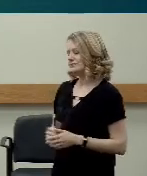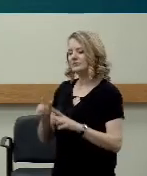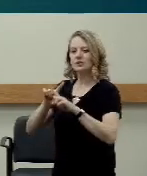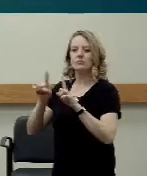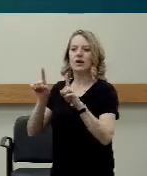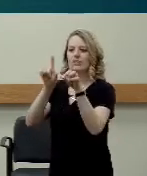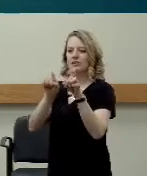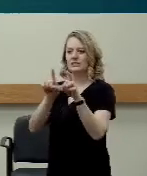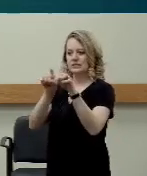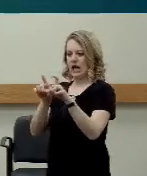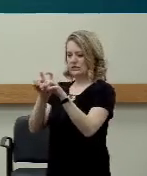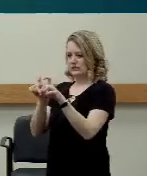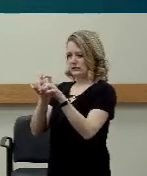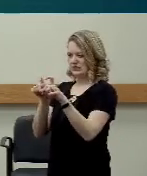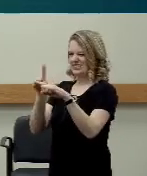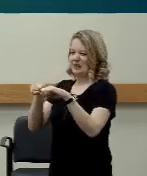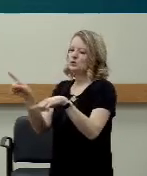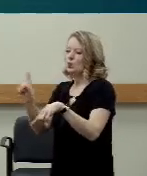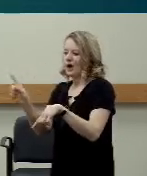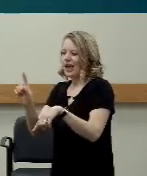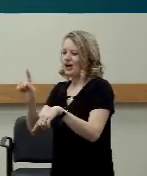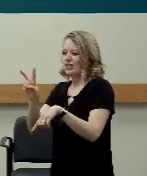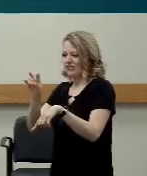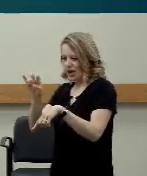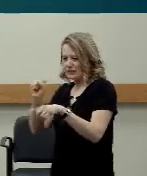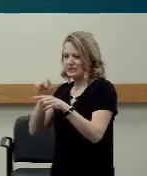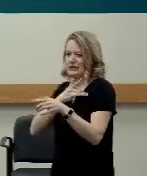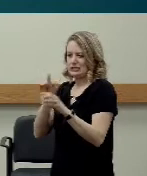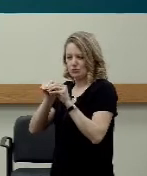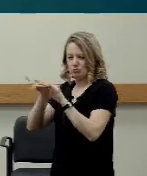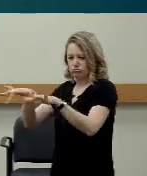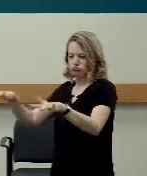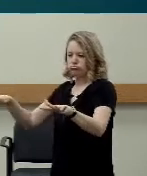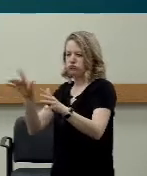tests follow the viral activity. So the